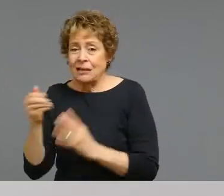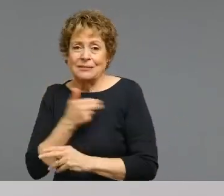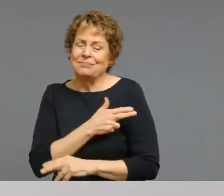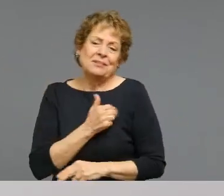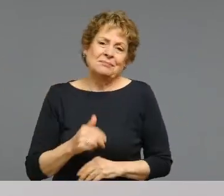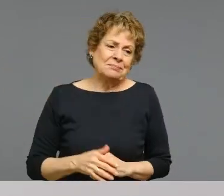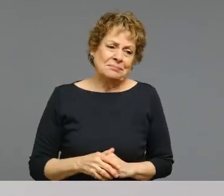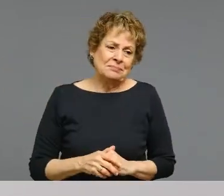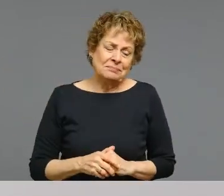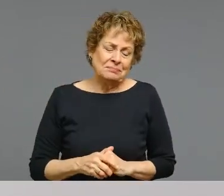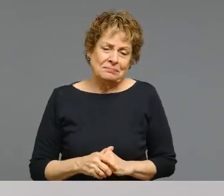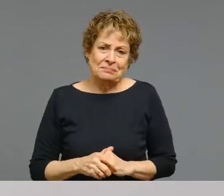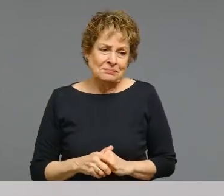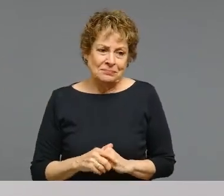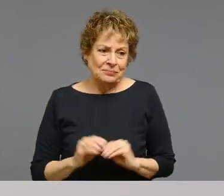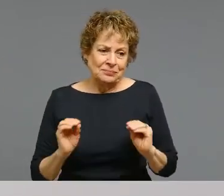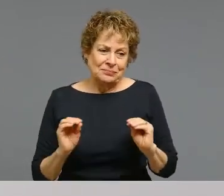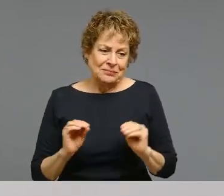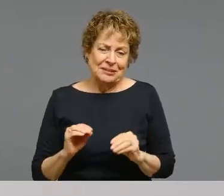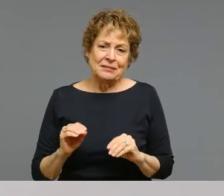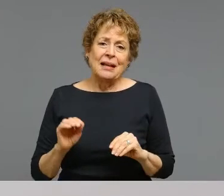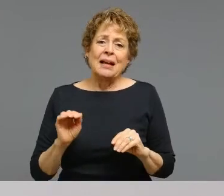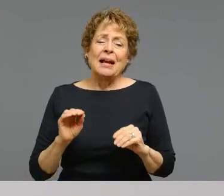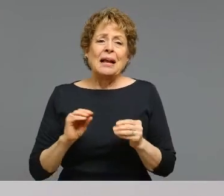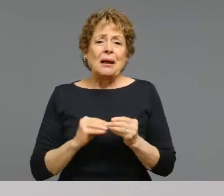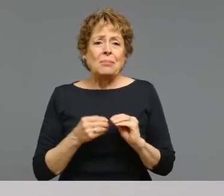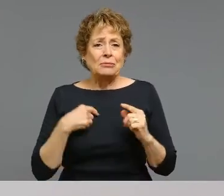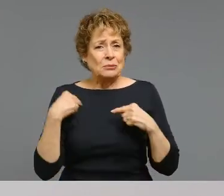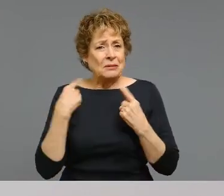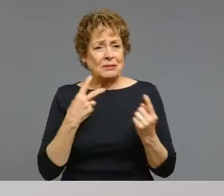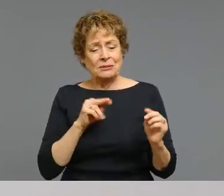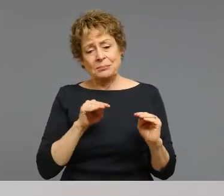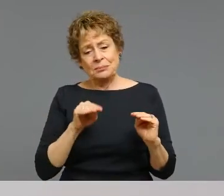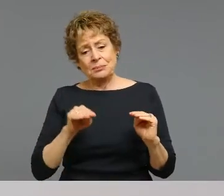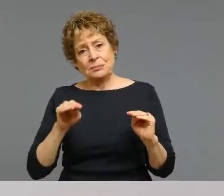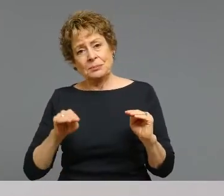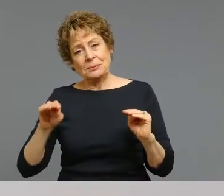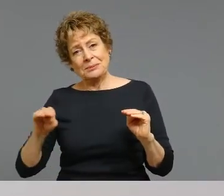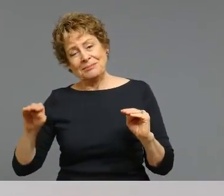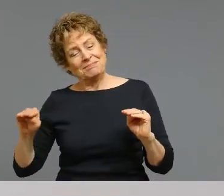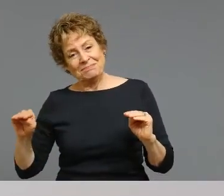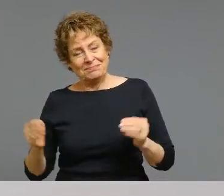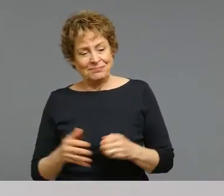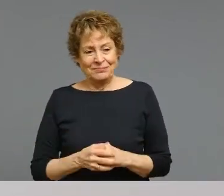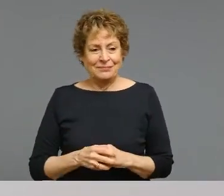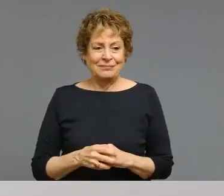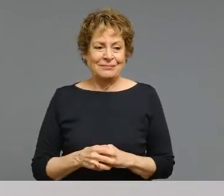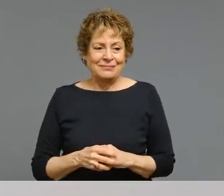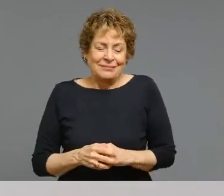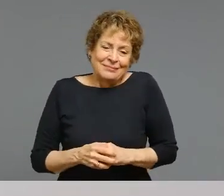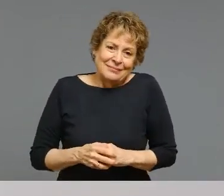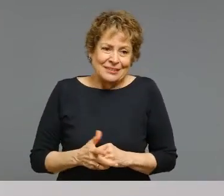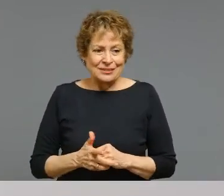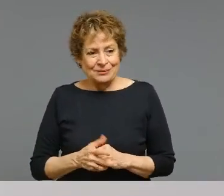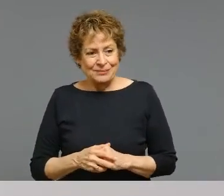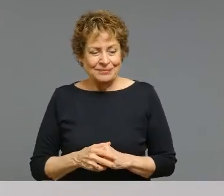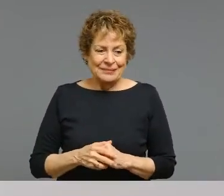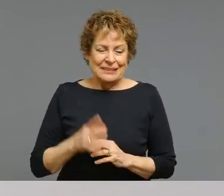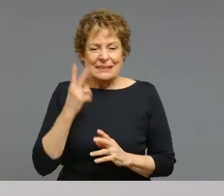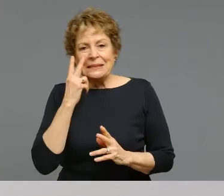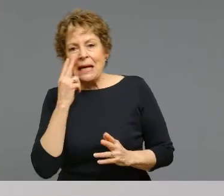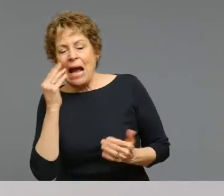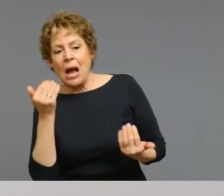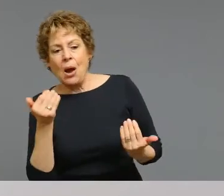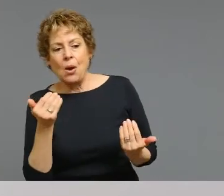and our cases are staying relatively stable. So it'll be interesting to see, how the variants change and then